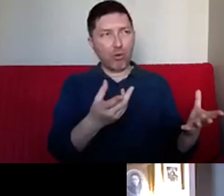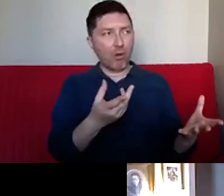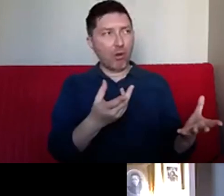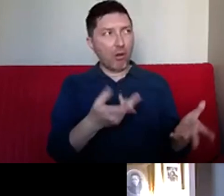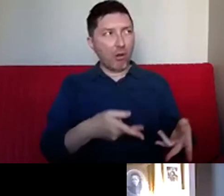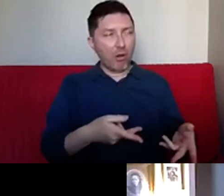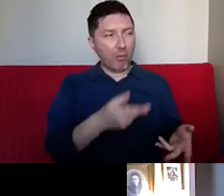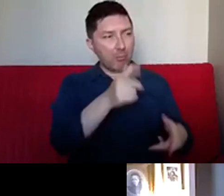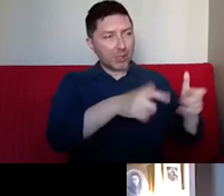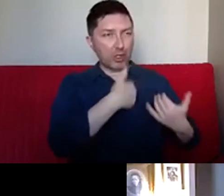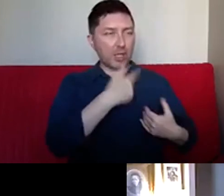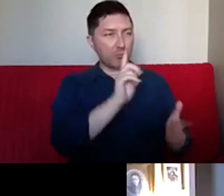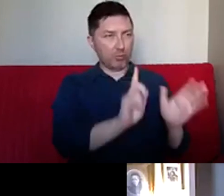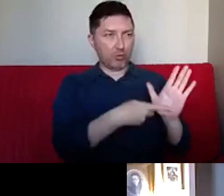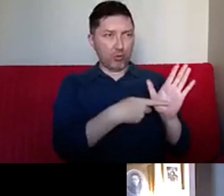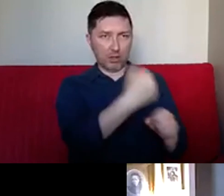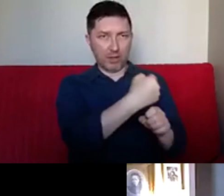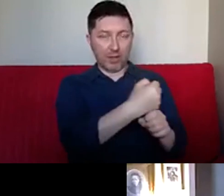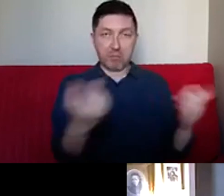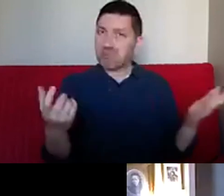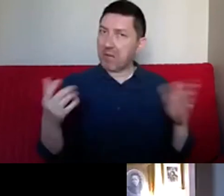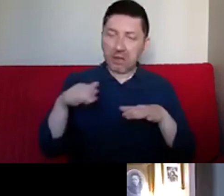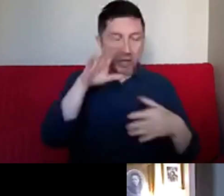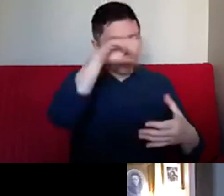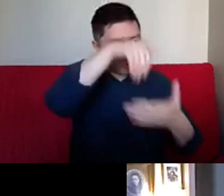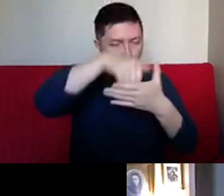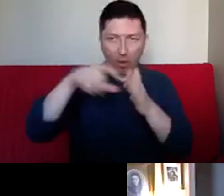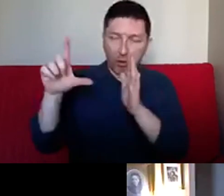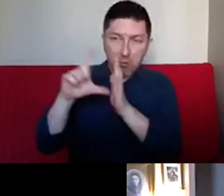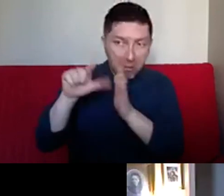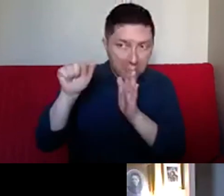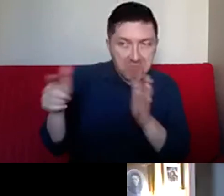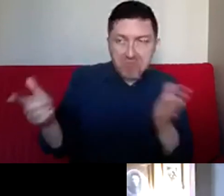so in some countries at least, and this makes